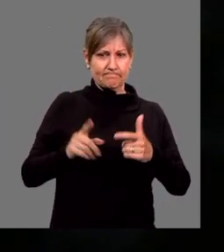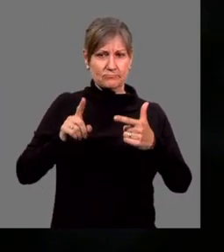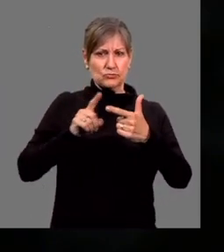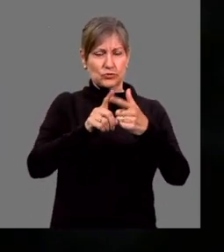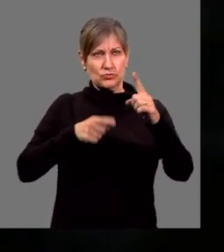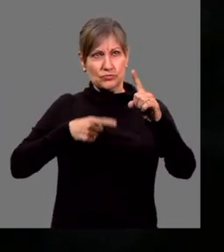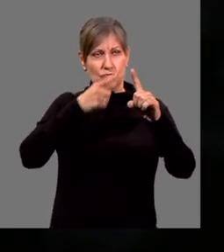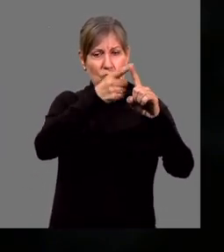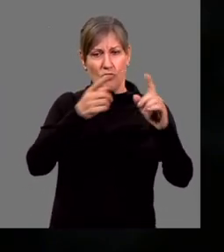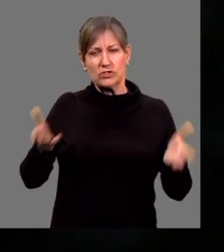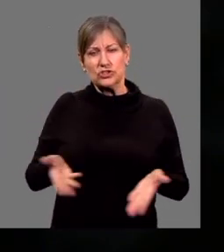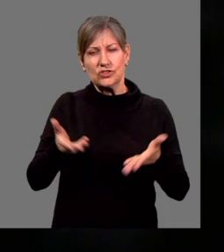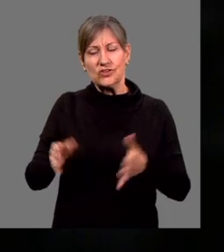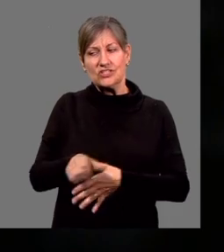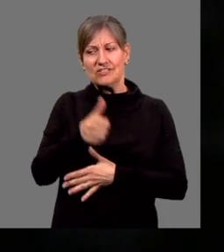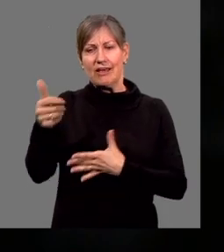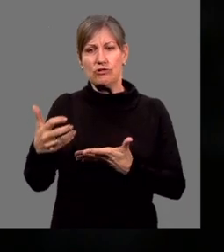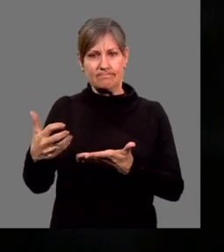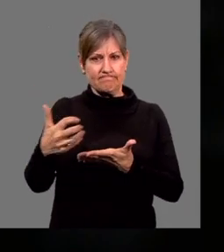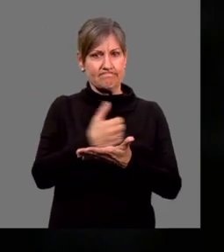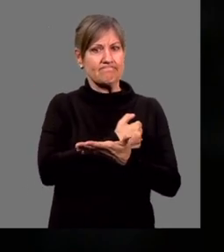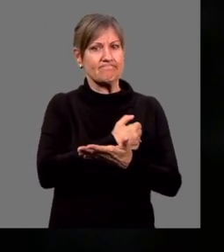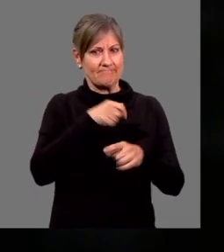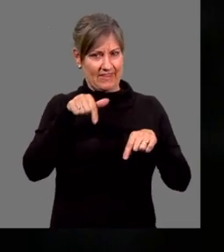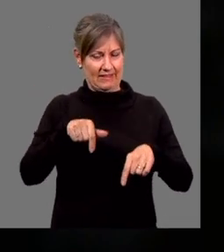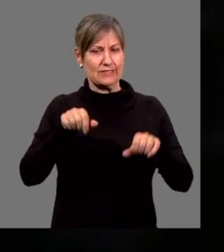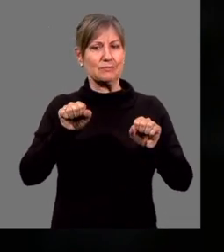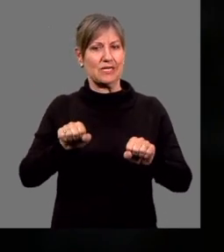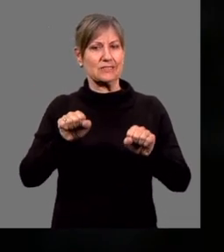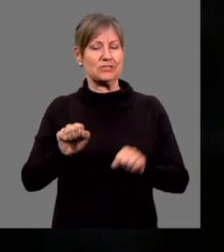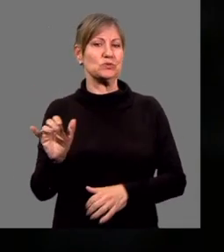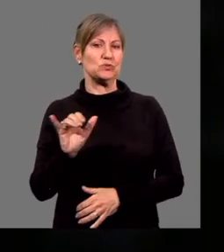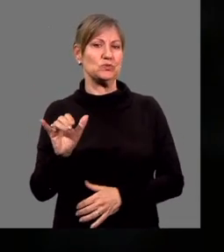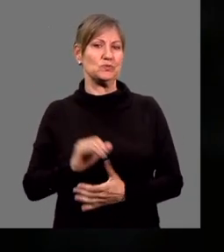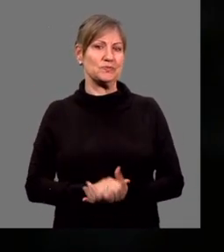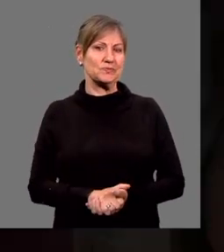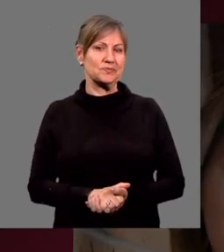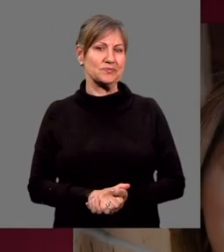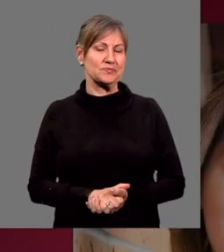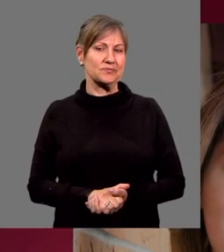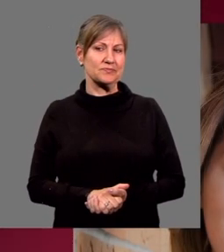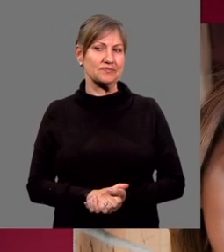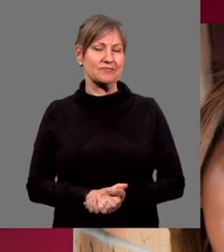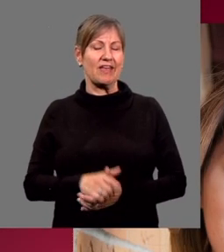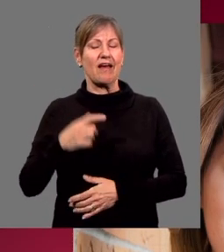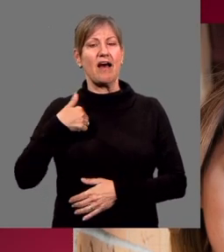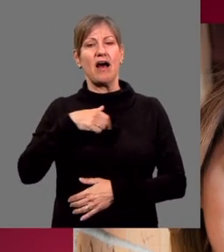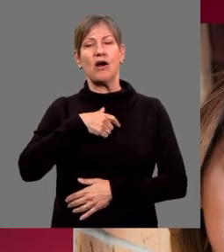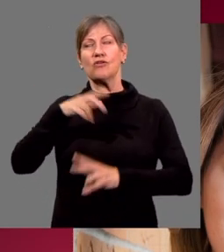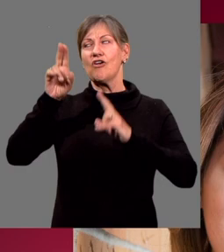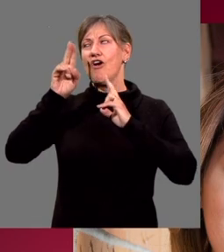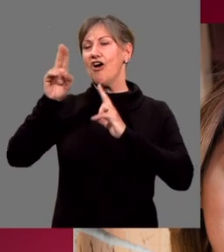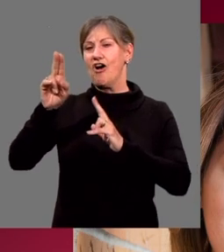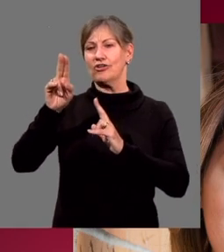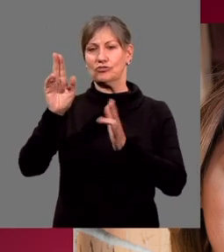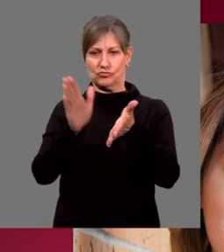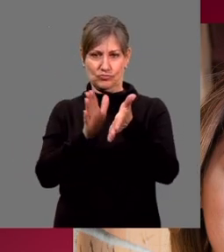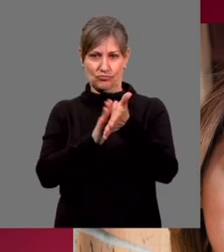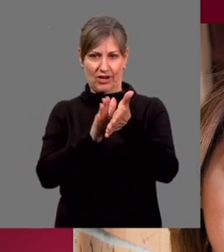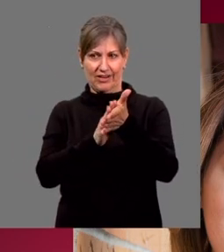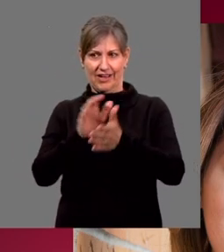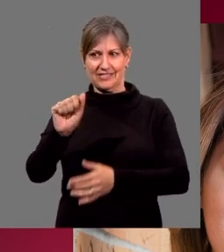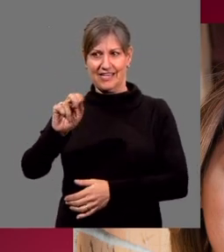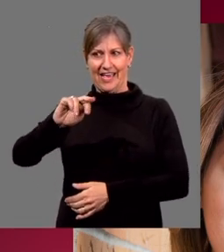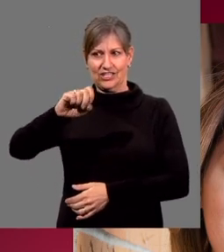she encourages others to take advantage of these possibilities as well. It is our honor to